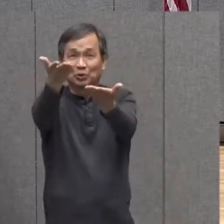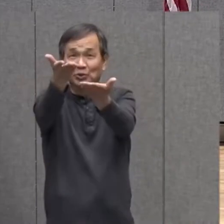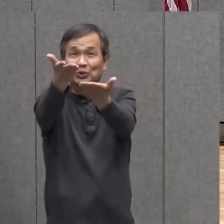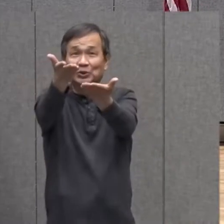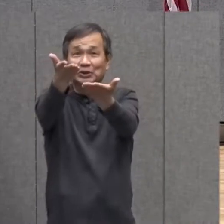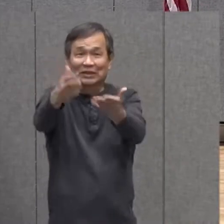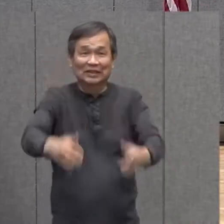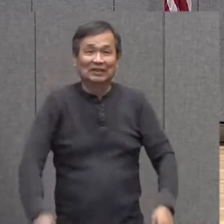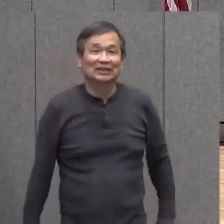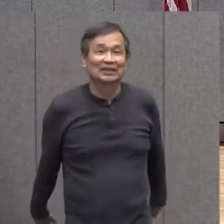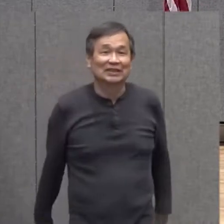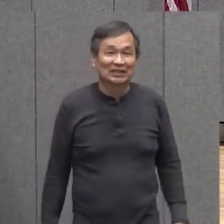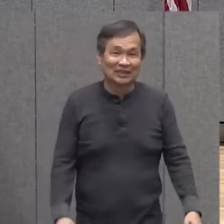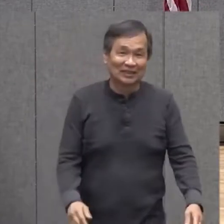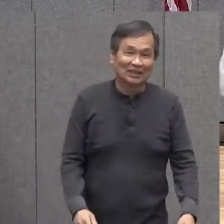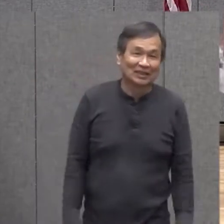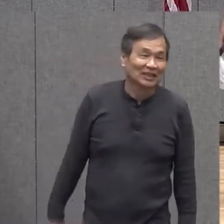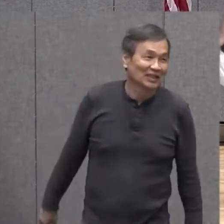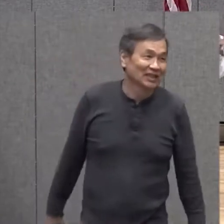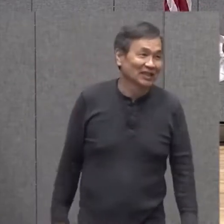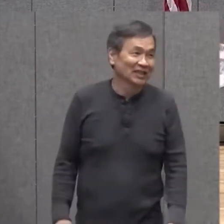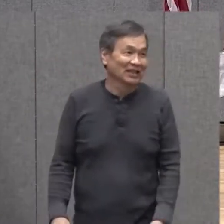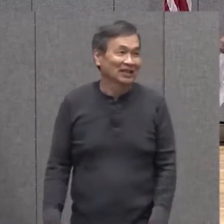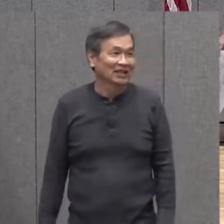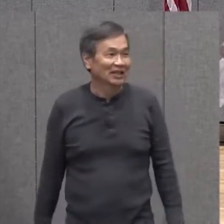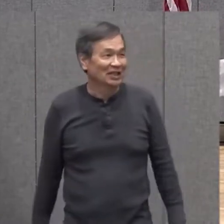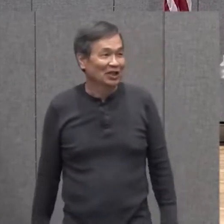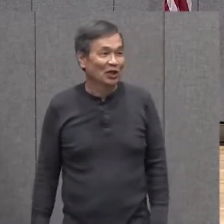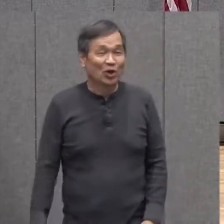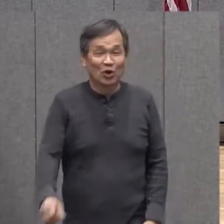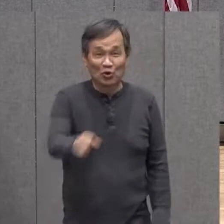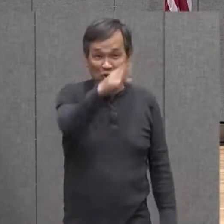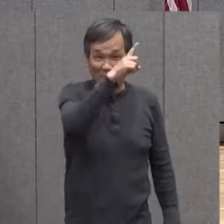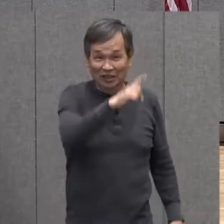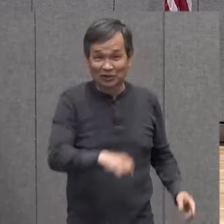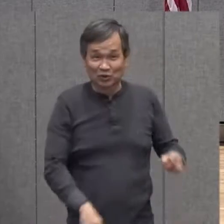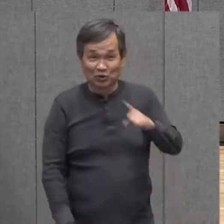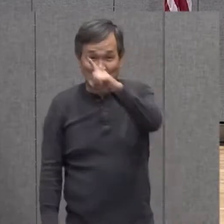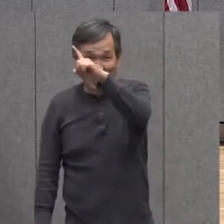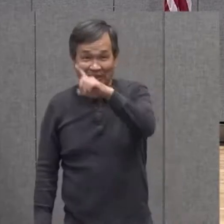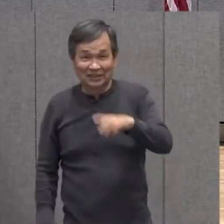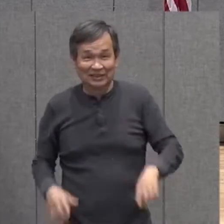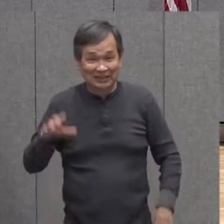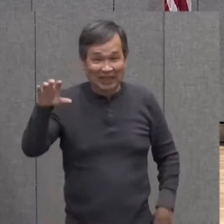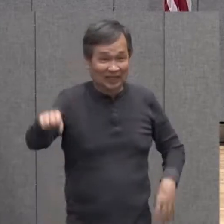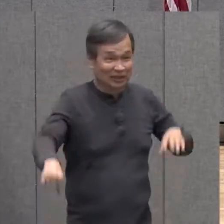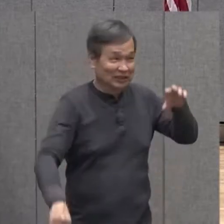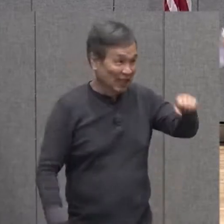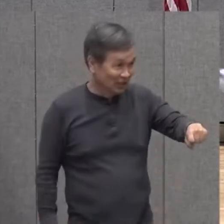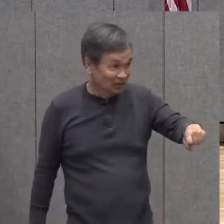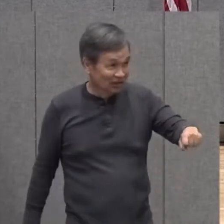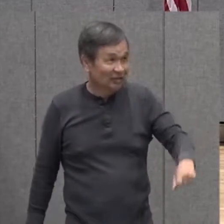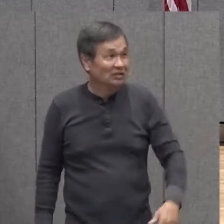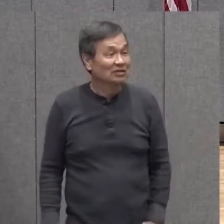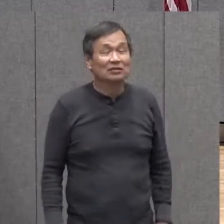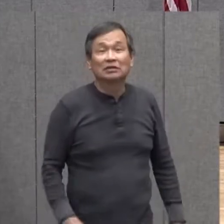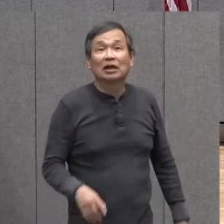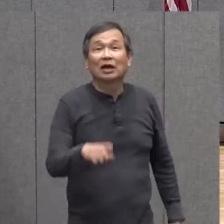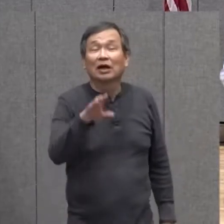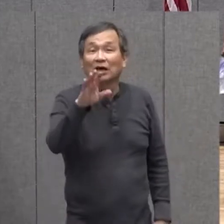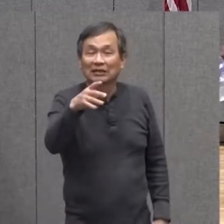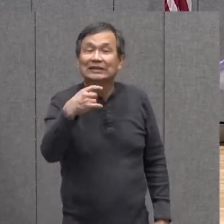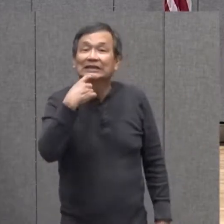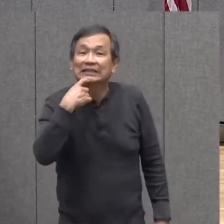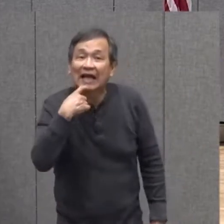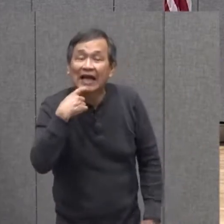Cross, cross, atrapamos, catch, catch. atrapamos. Cross, cross, catch, catch. And I want you to say